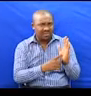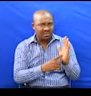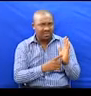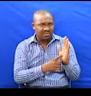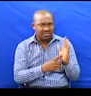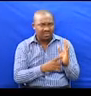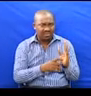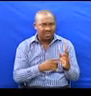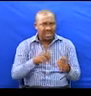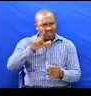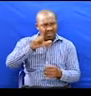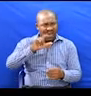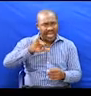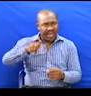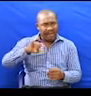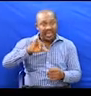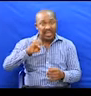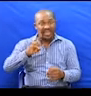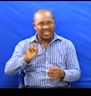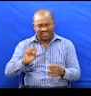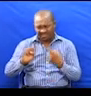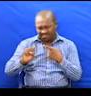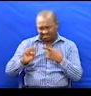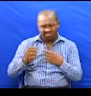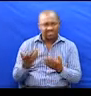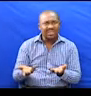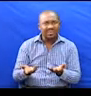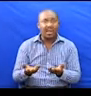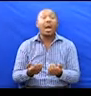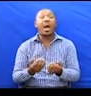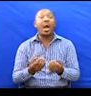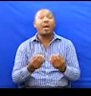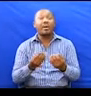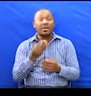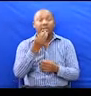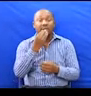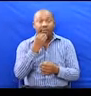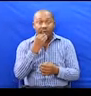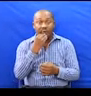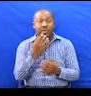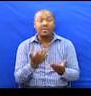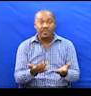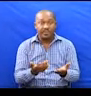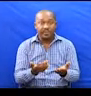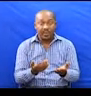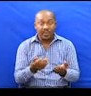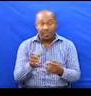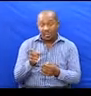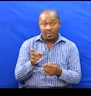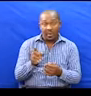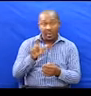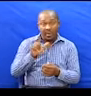What are the lipids? Are the food substances of which kind? By definition, lipids, these are